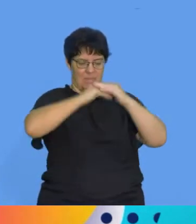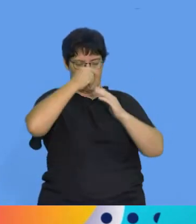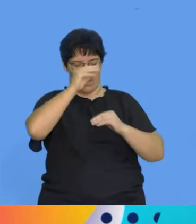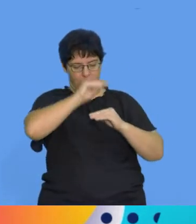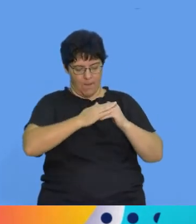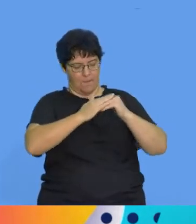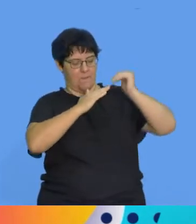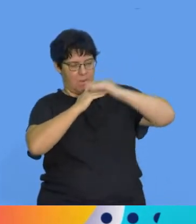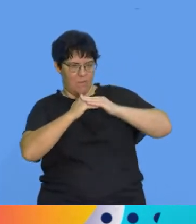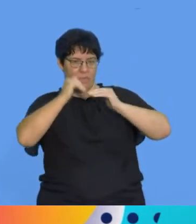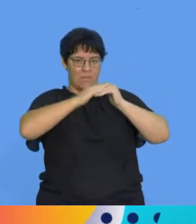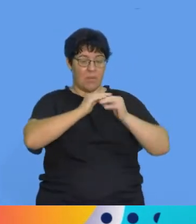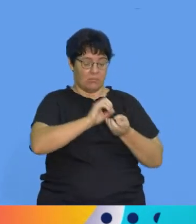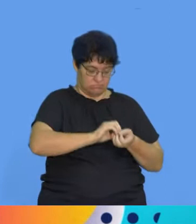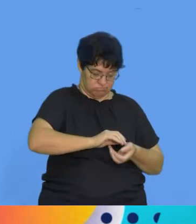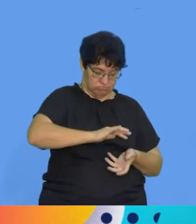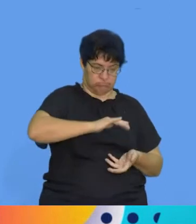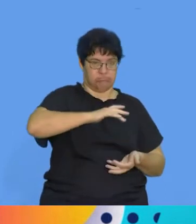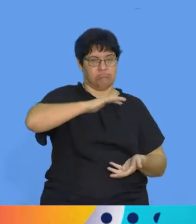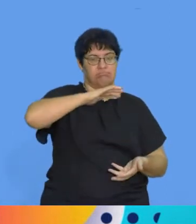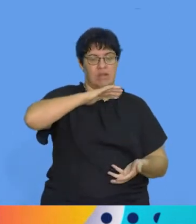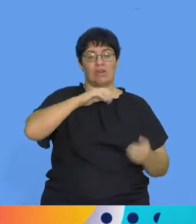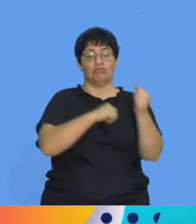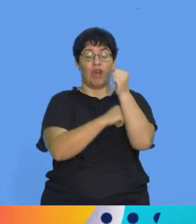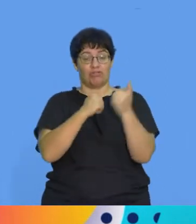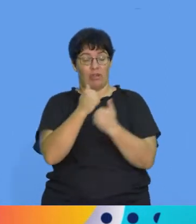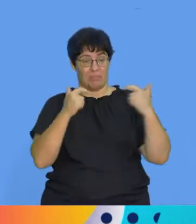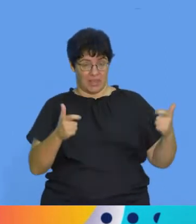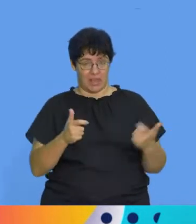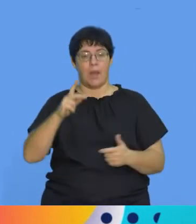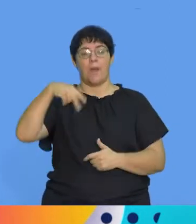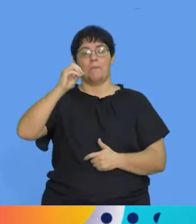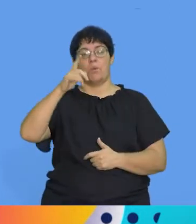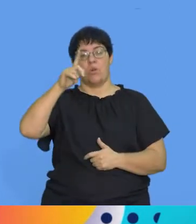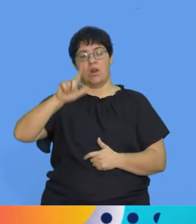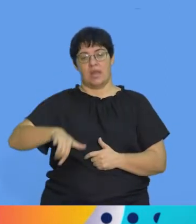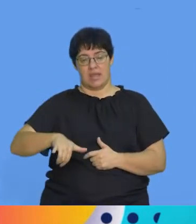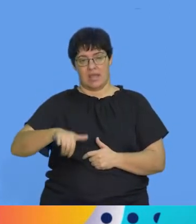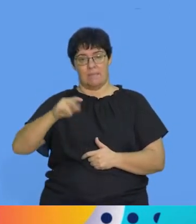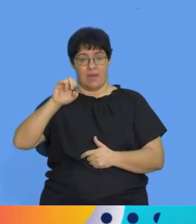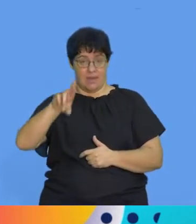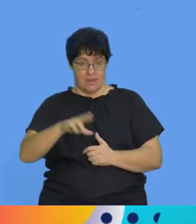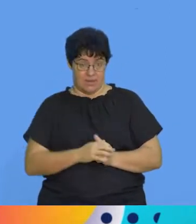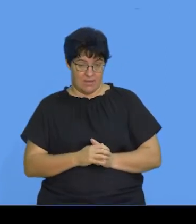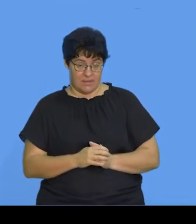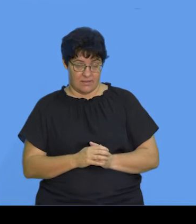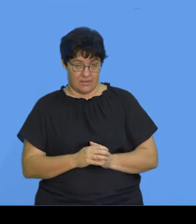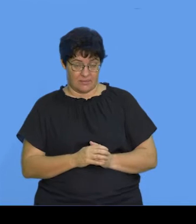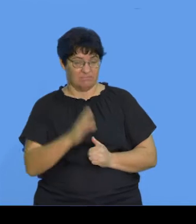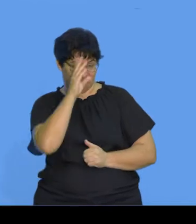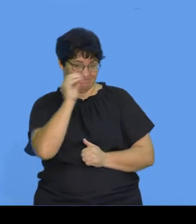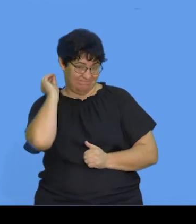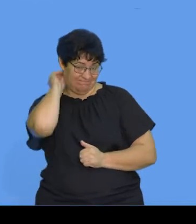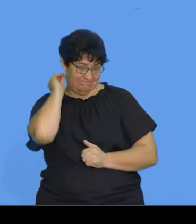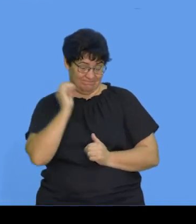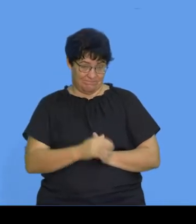pack them together, and you make this much larger structure called a polymer. Okay, so always